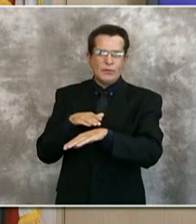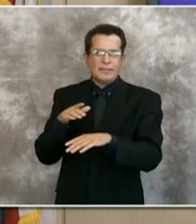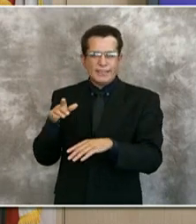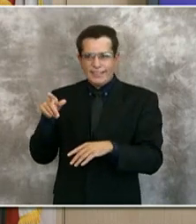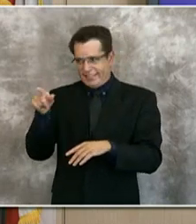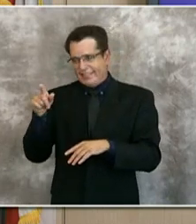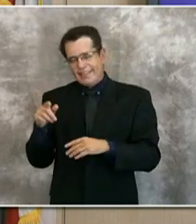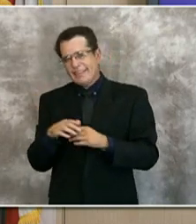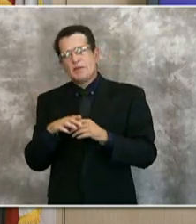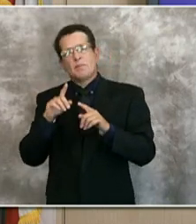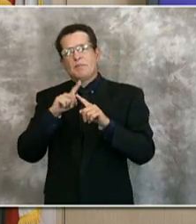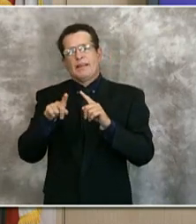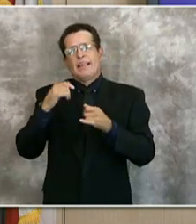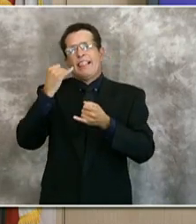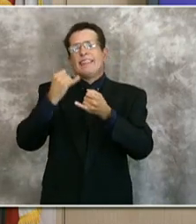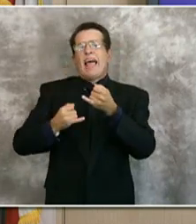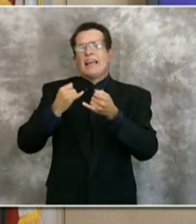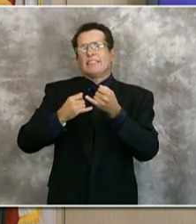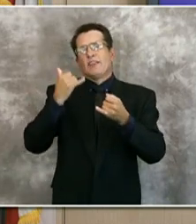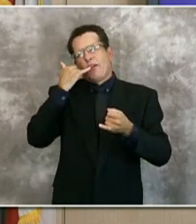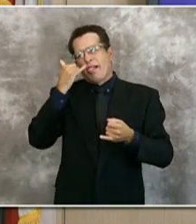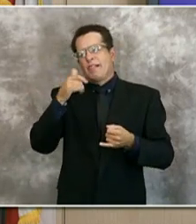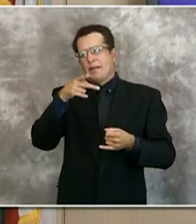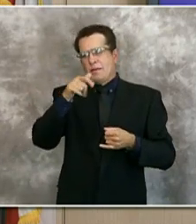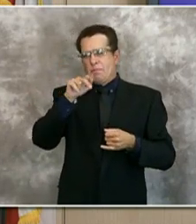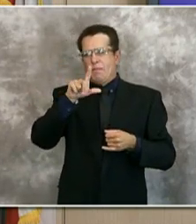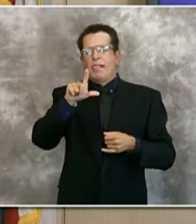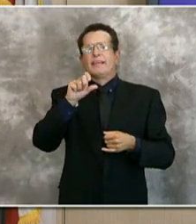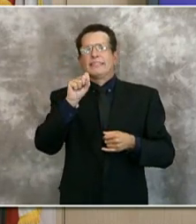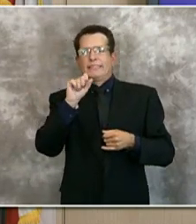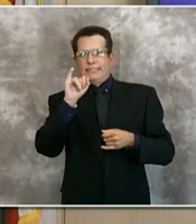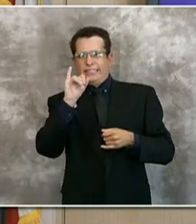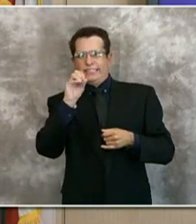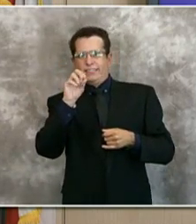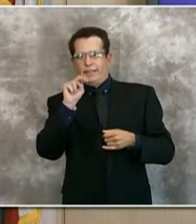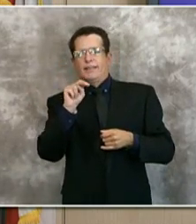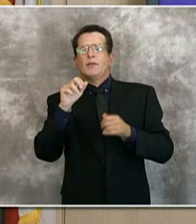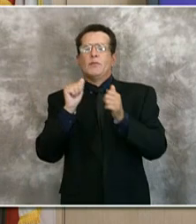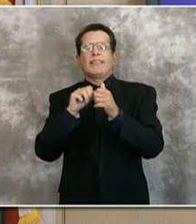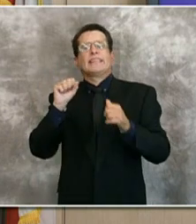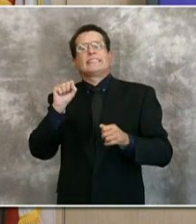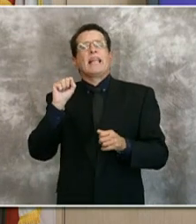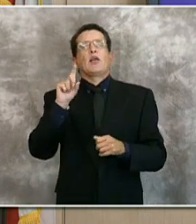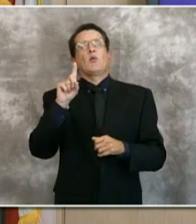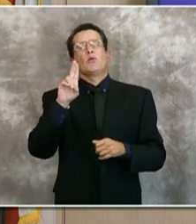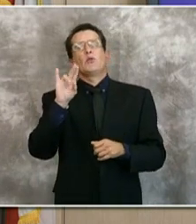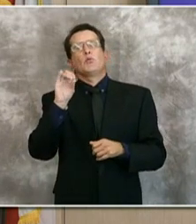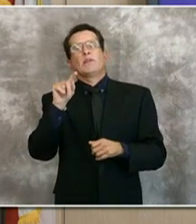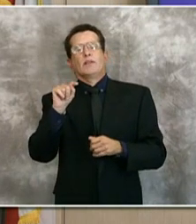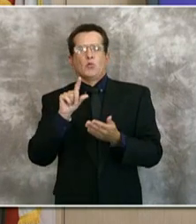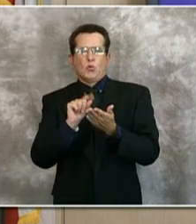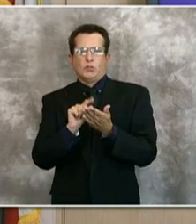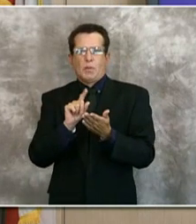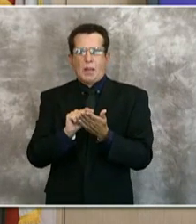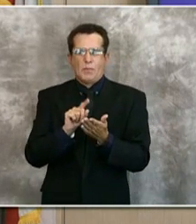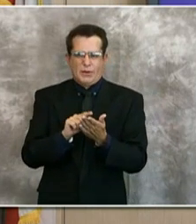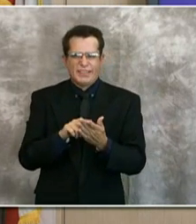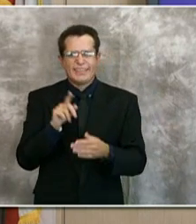but the last call-in today is from Paul Sisson with the San Diego Union. Paul, the microphone's yours.